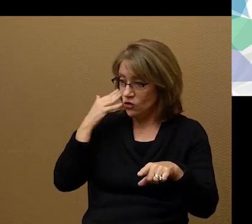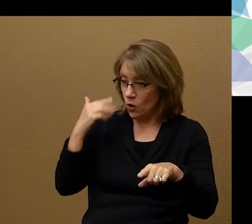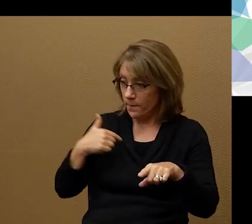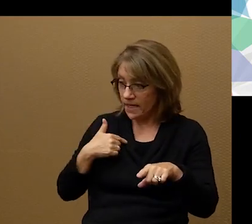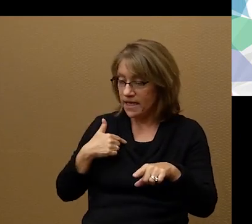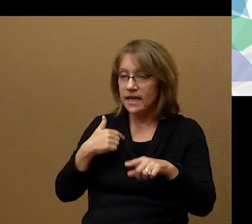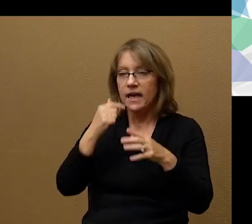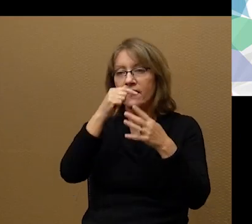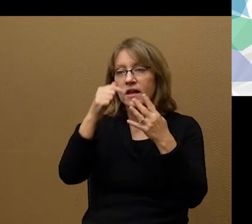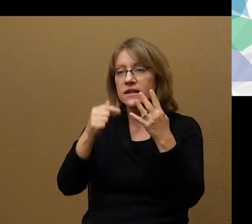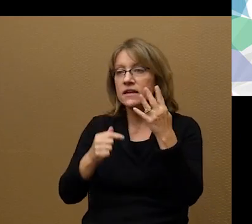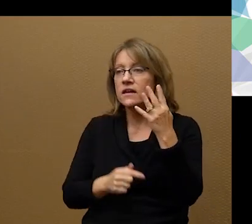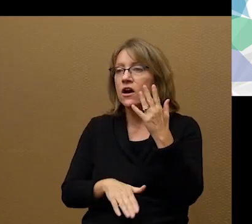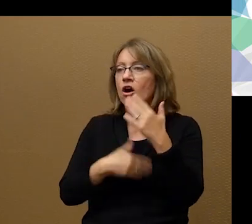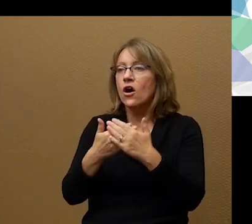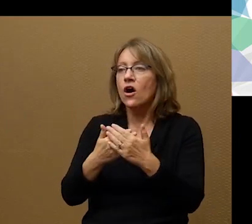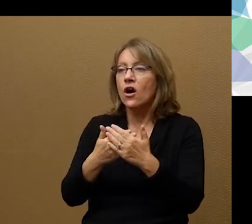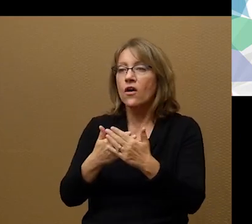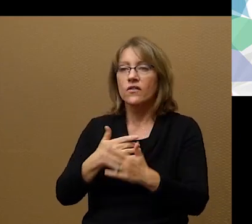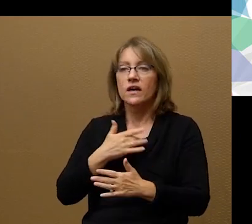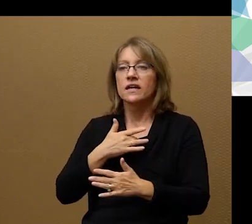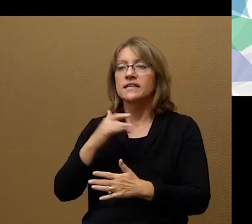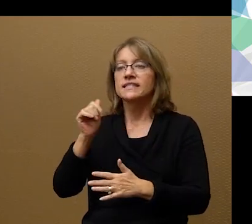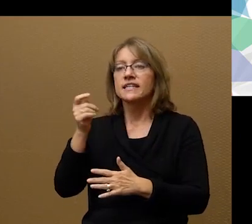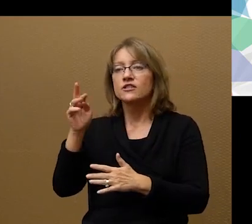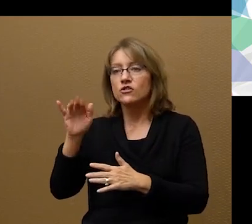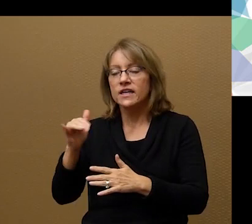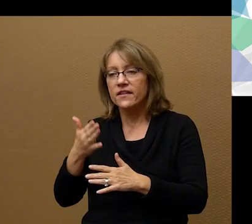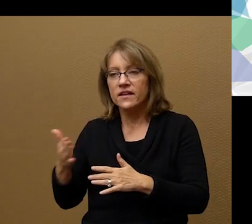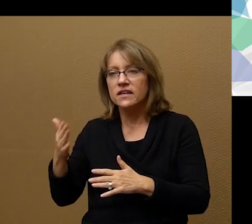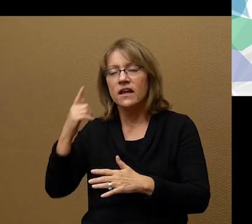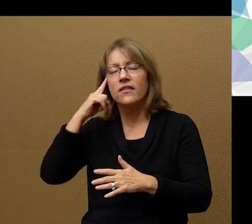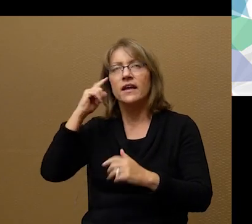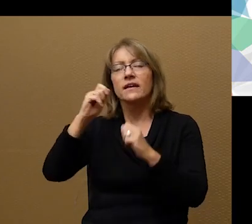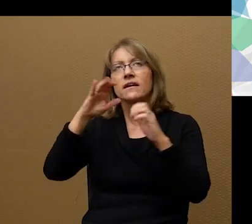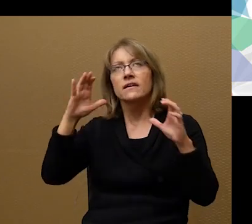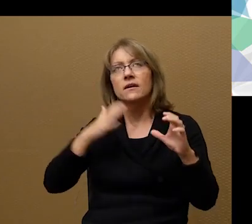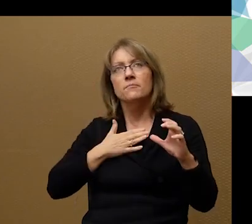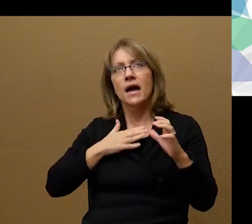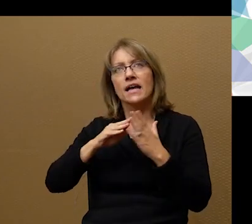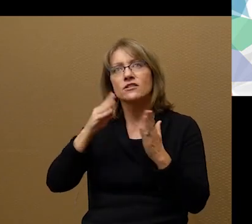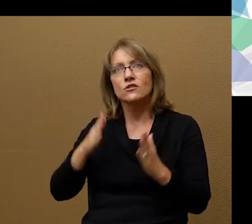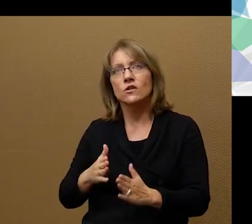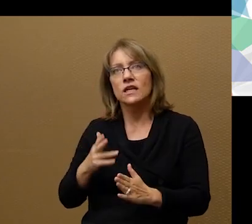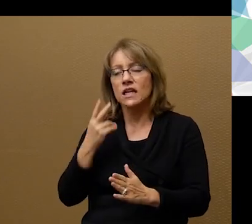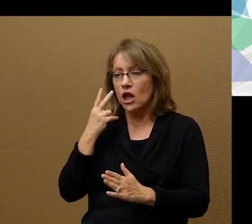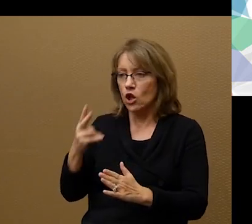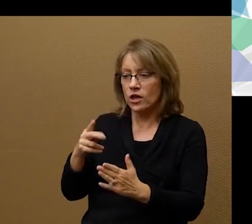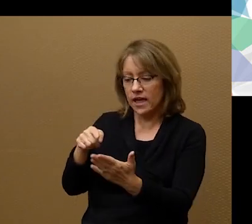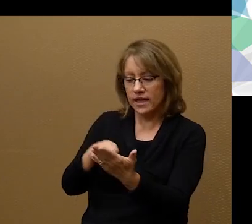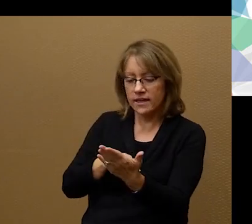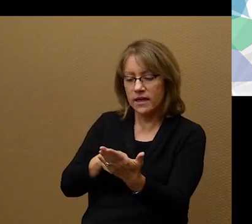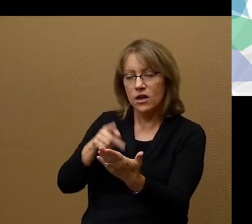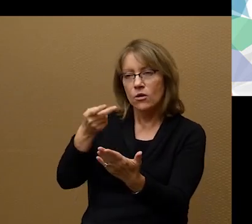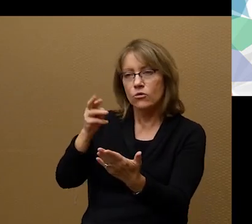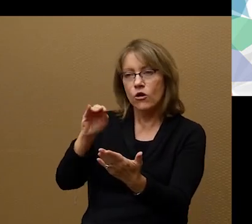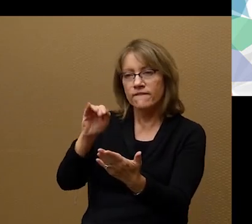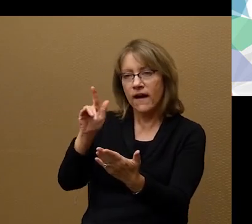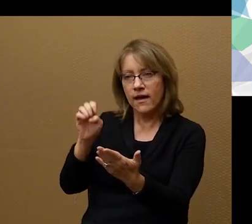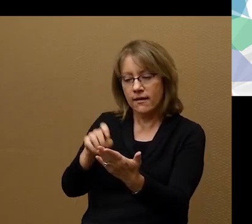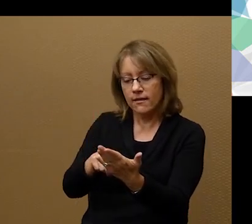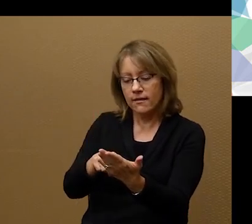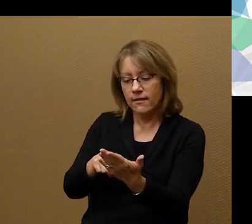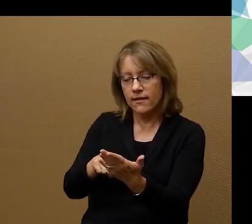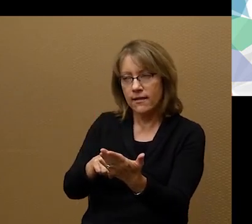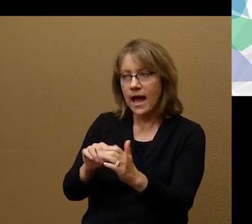sensory things that bug them. So think about your own students and looking at this sensory profile. How well do you actually